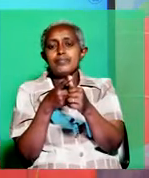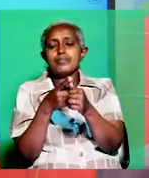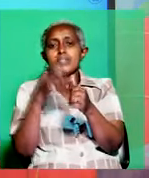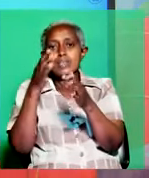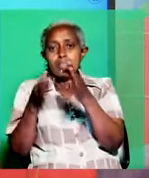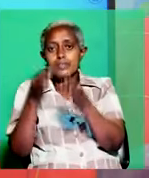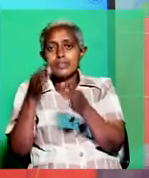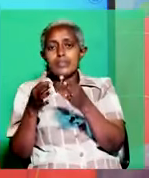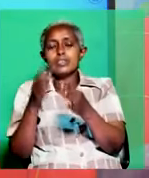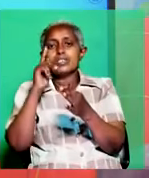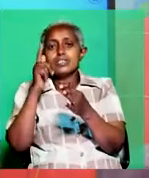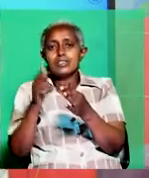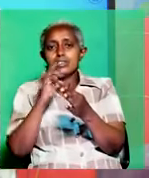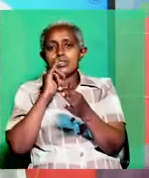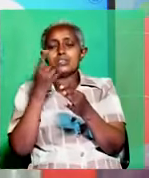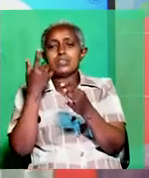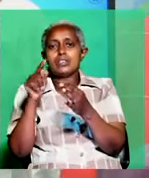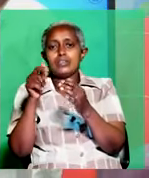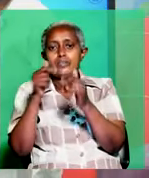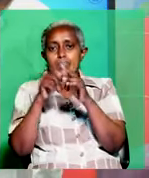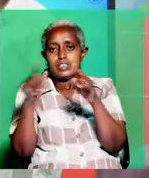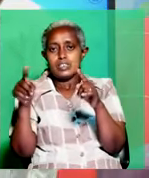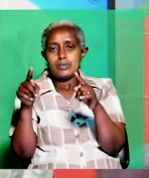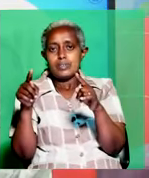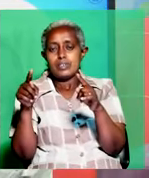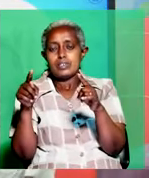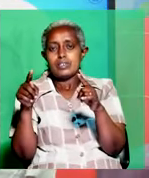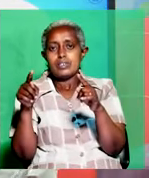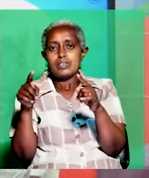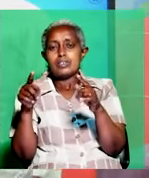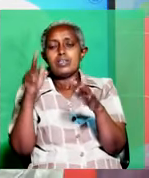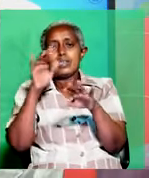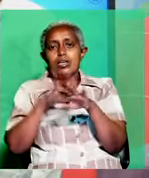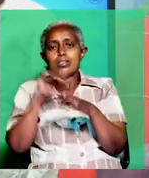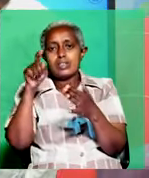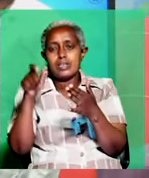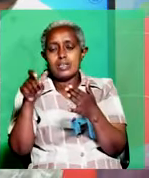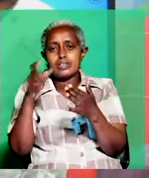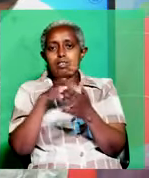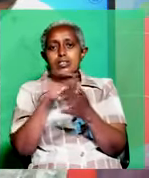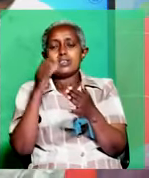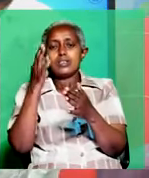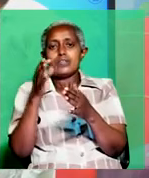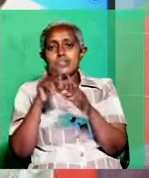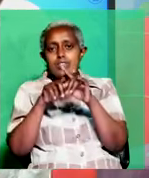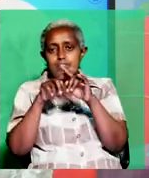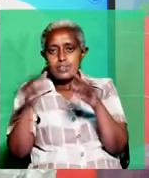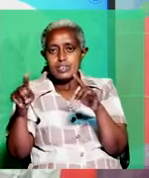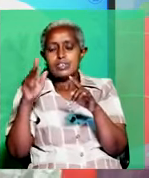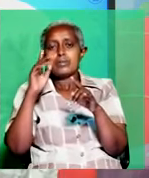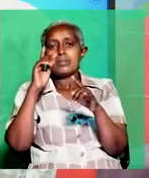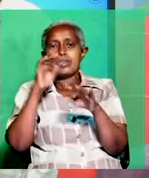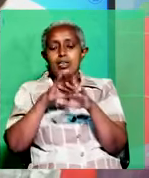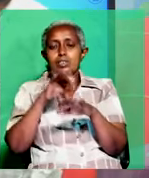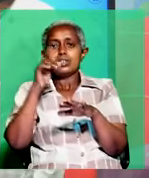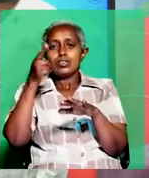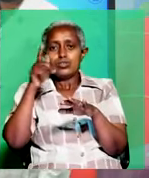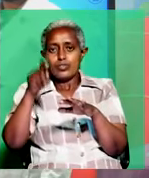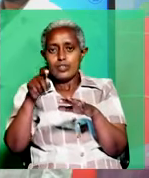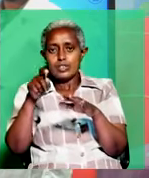if g is differentiable at x and f is differentiable at g of x,